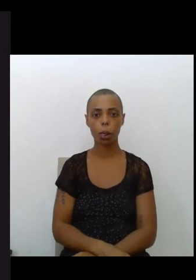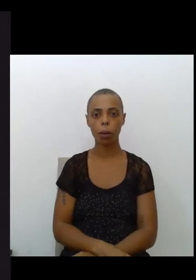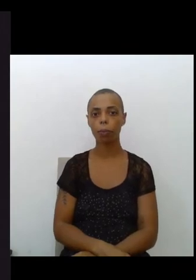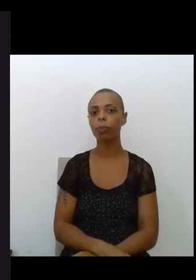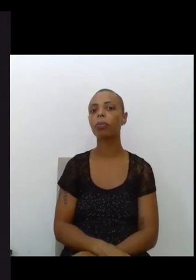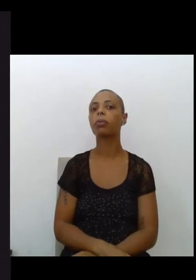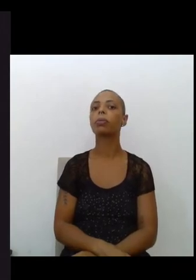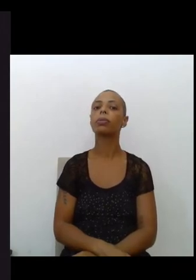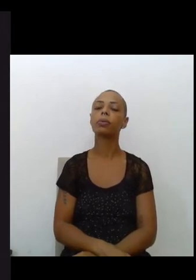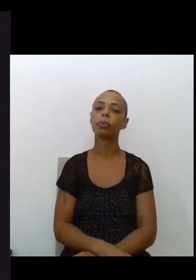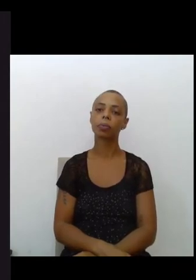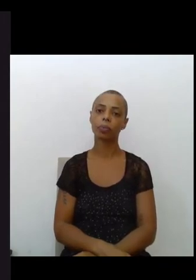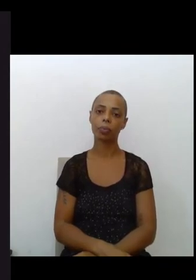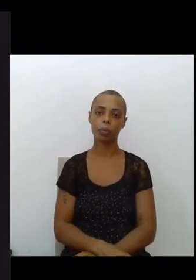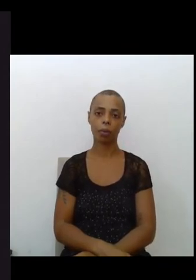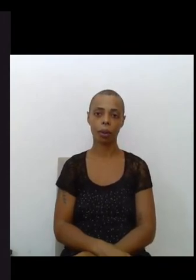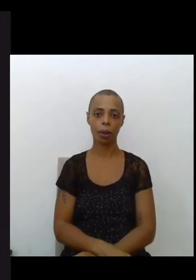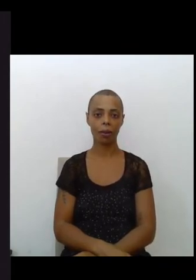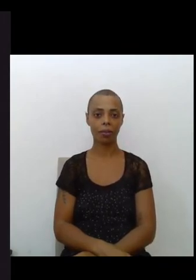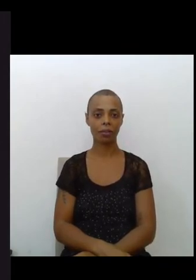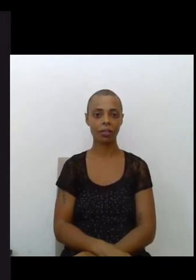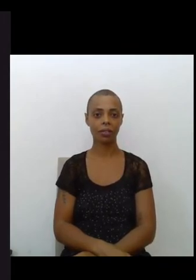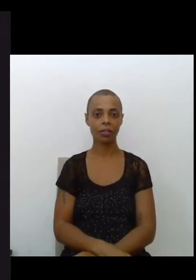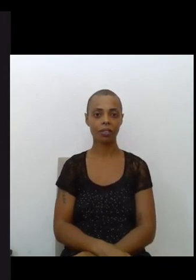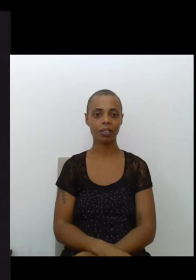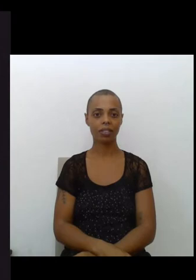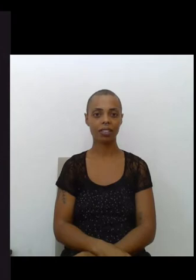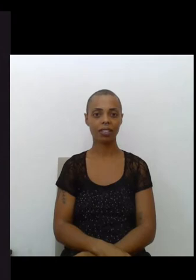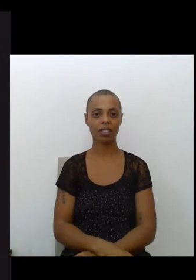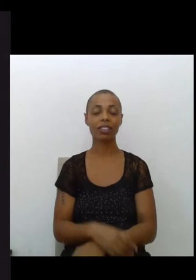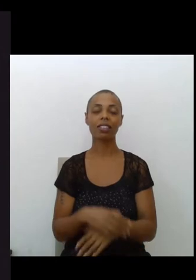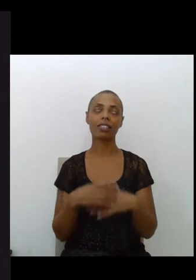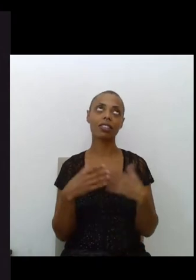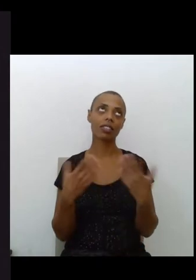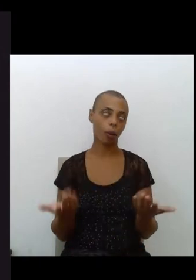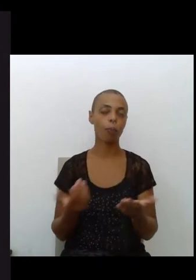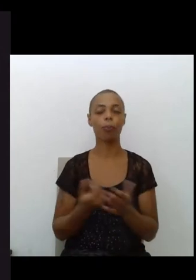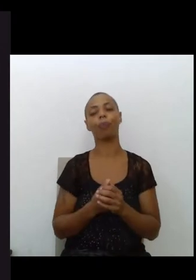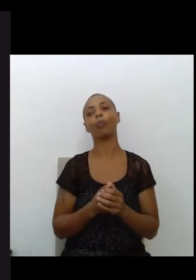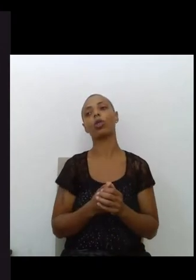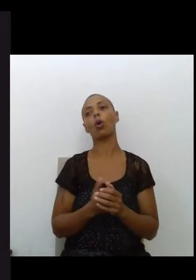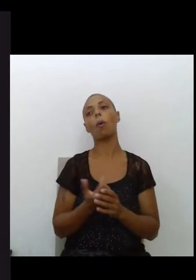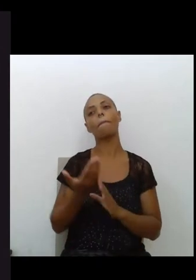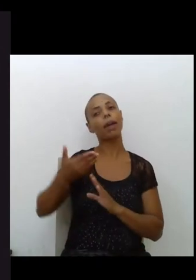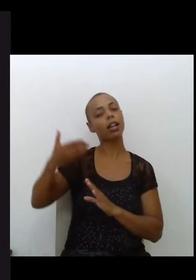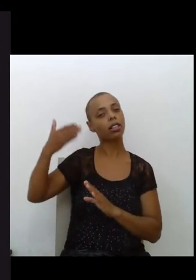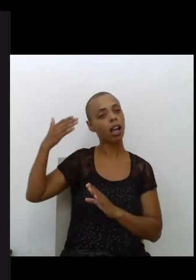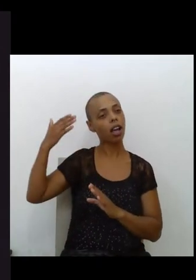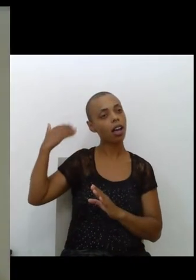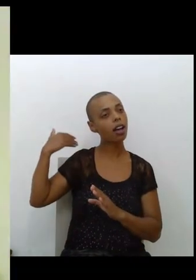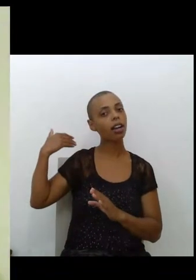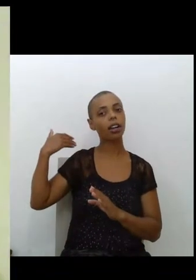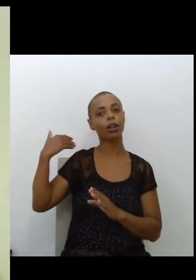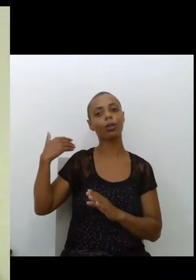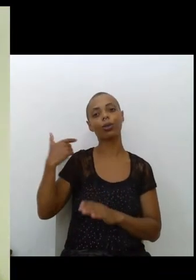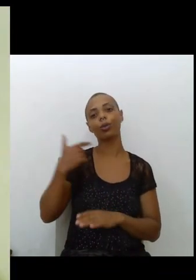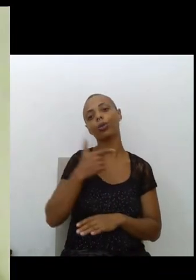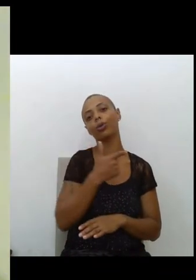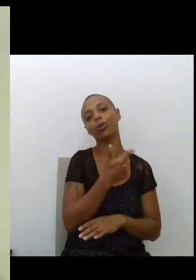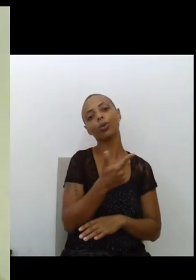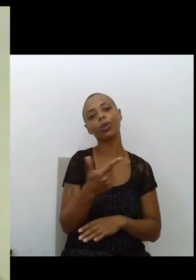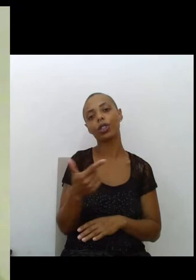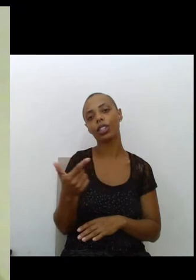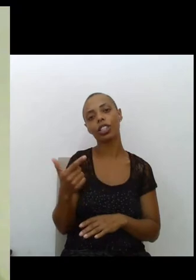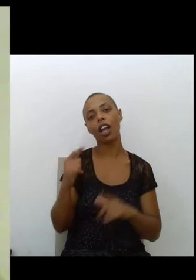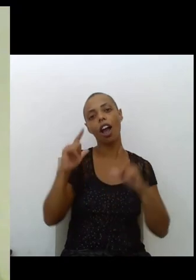what in the past there were no photographs we have no and we have